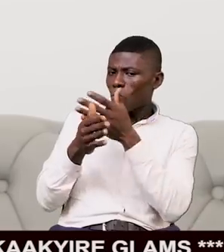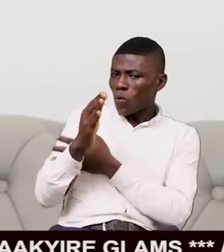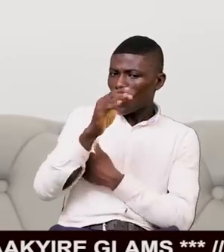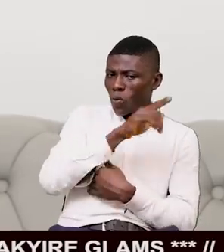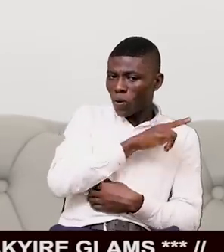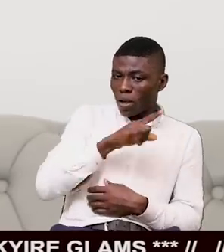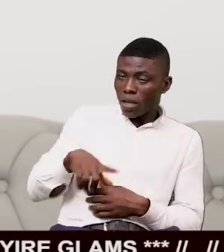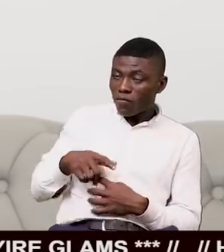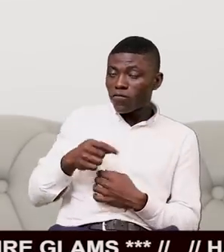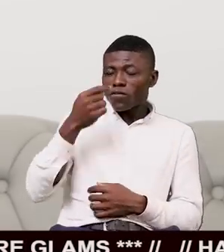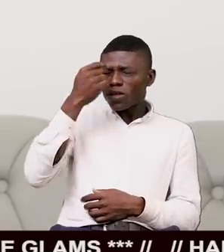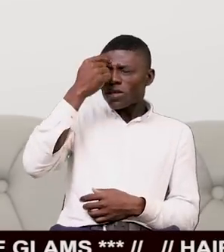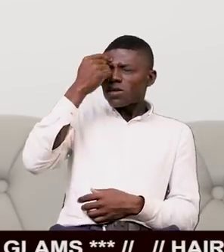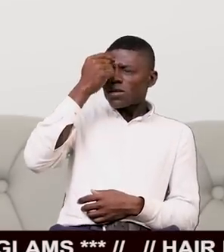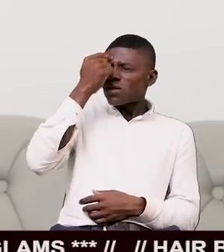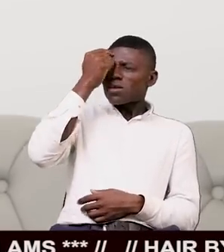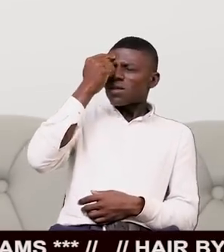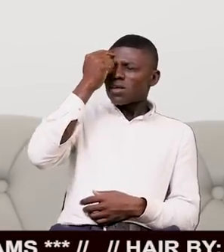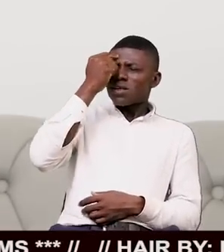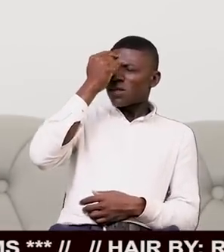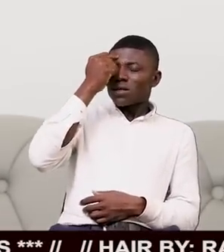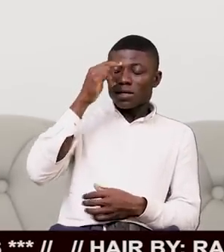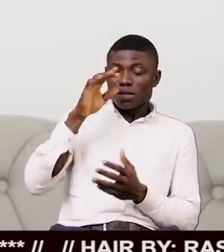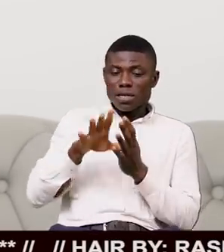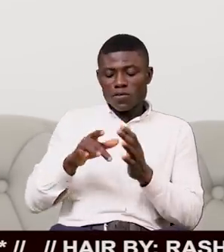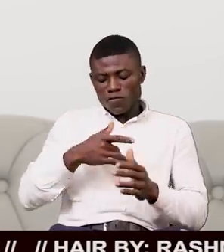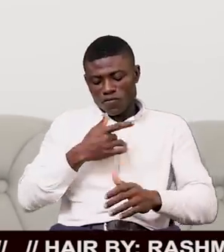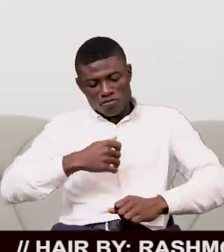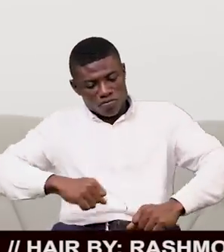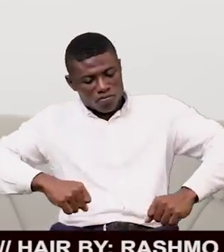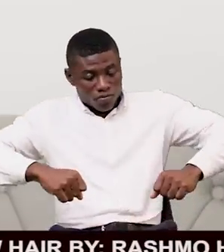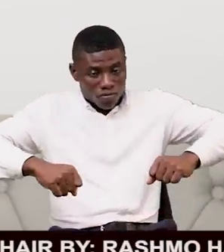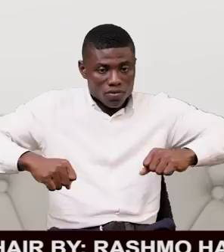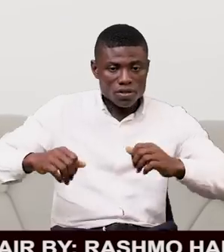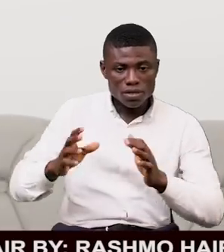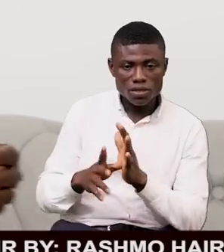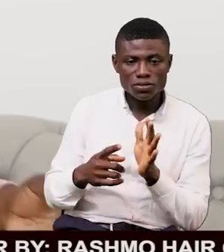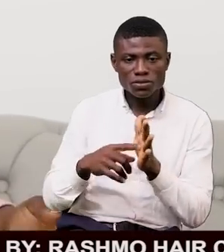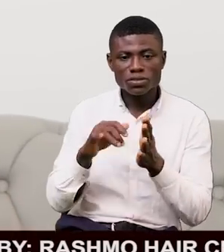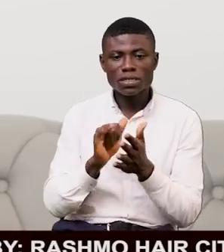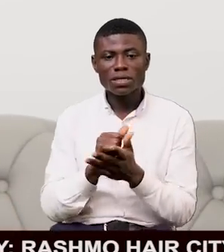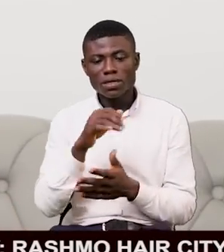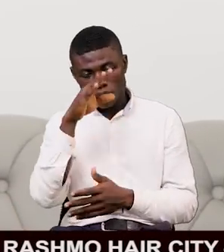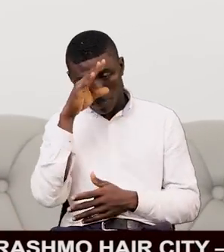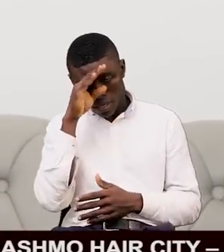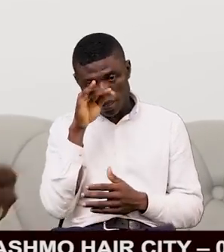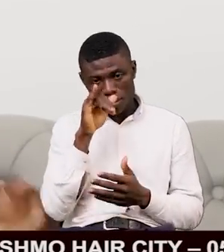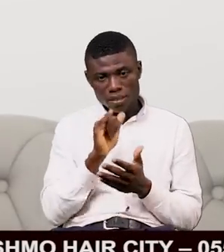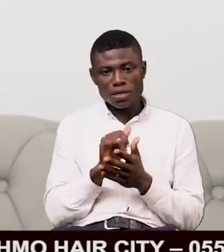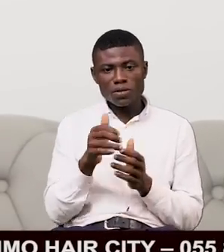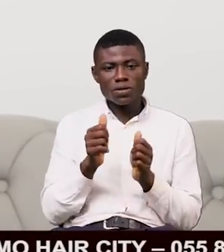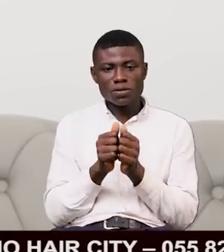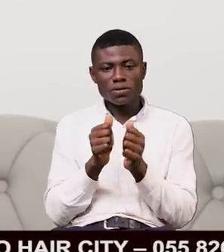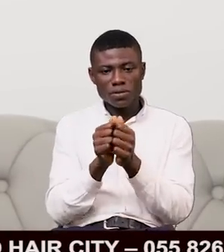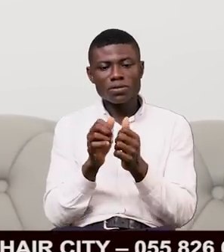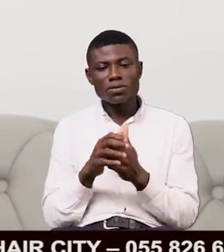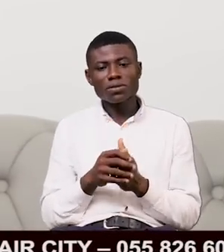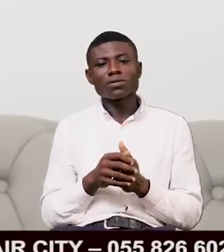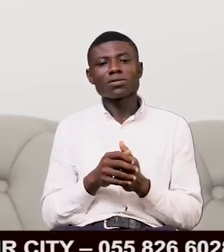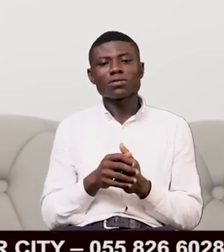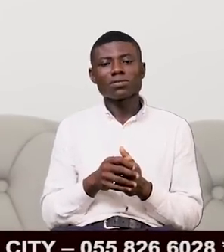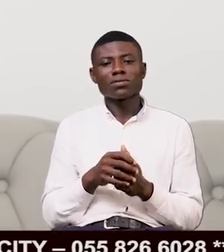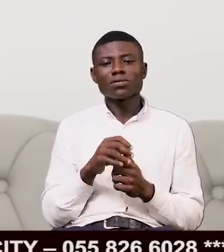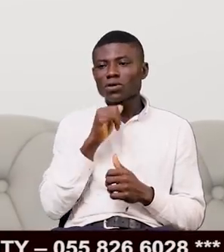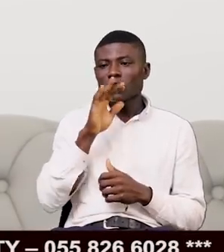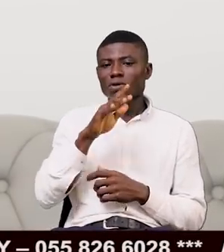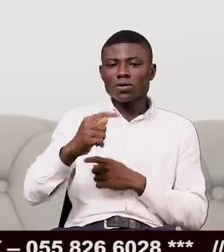oh, my, I know the deal with Timua. And our mom also. Okay. I saw my bachelor say, bear man or cry, and I won't know one in a nominal. On